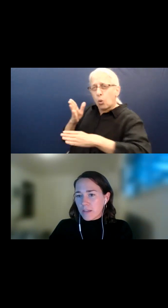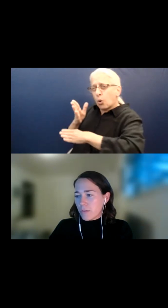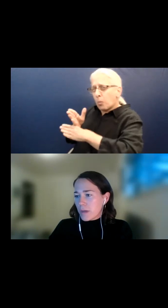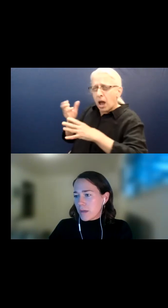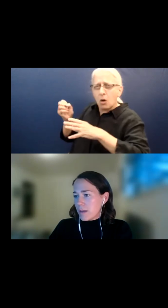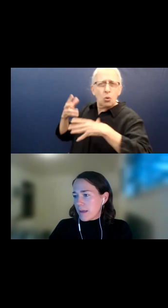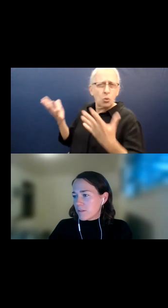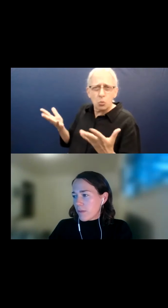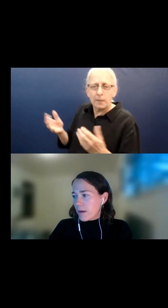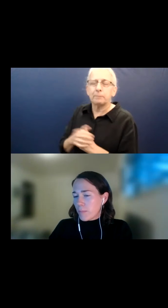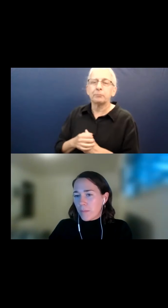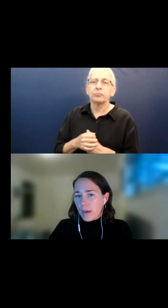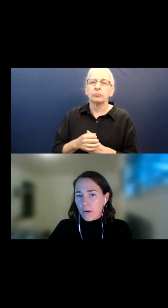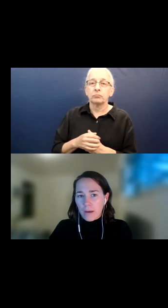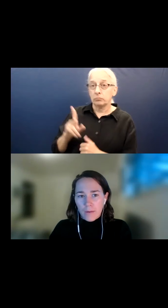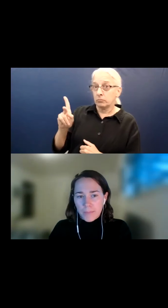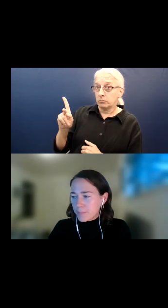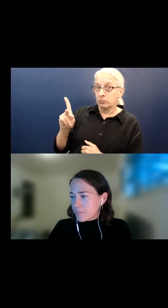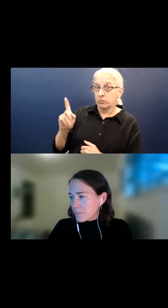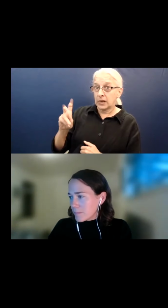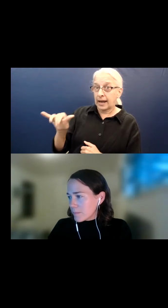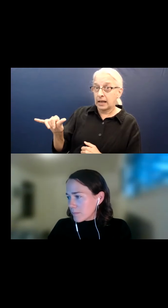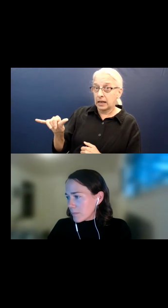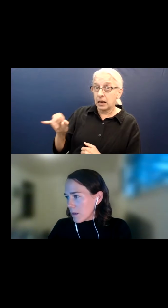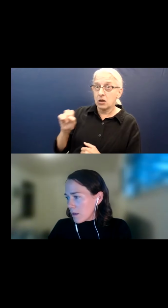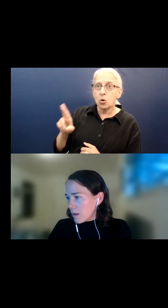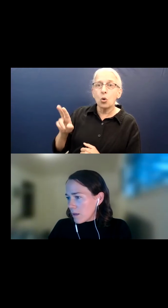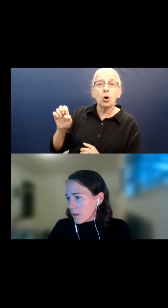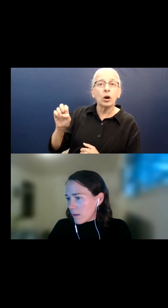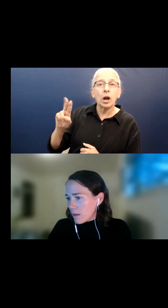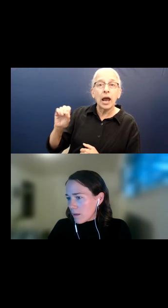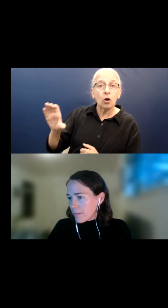Kelly, do you want to answer that, or maybe Eric?